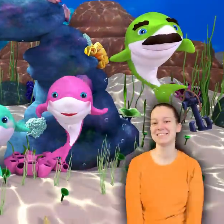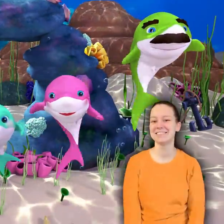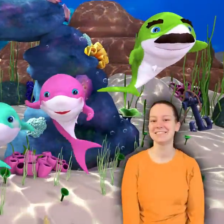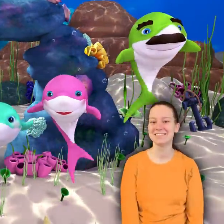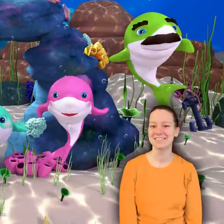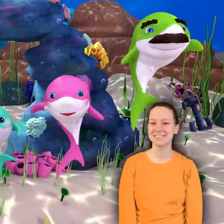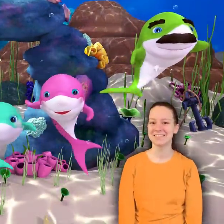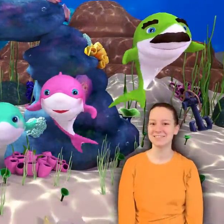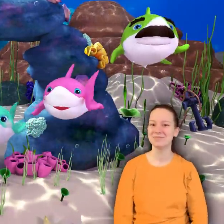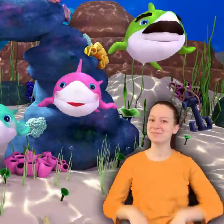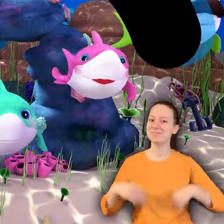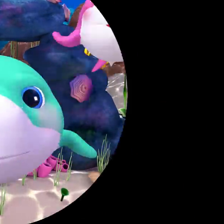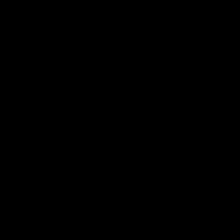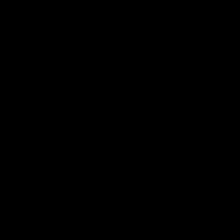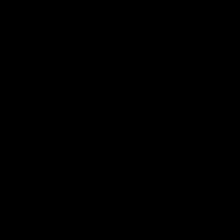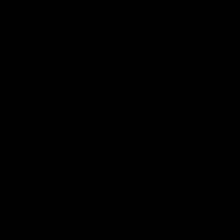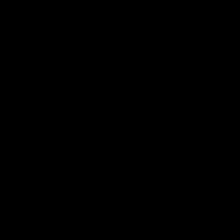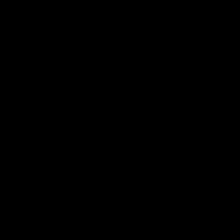8 pm